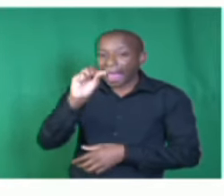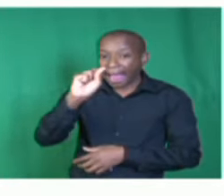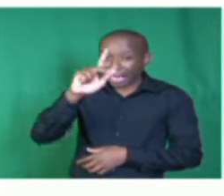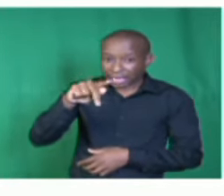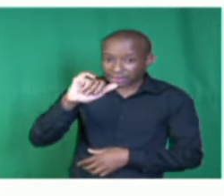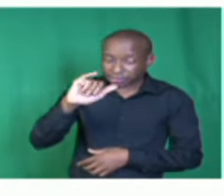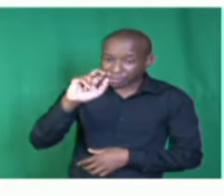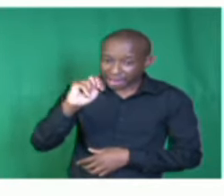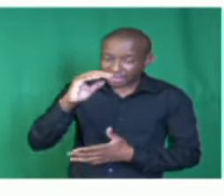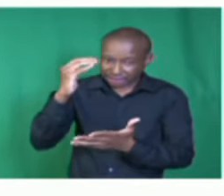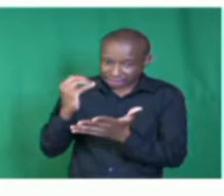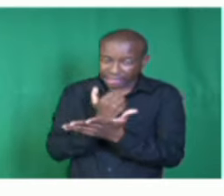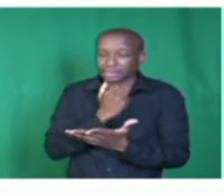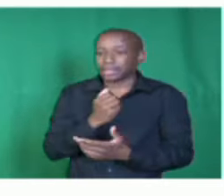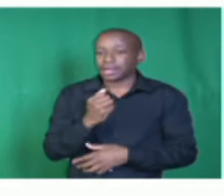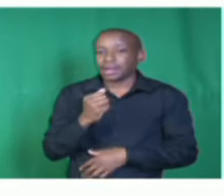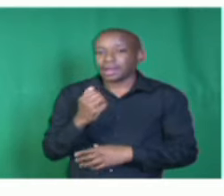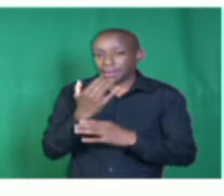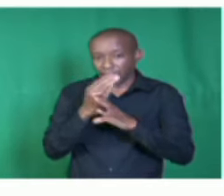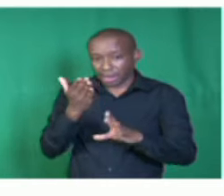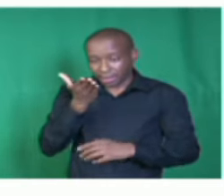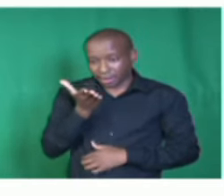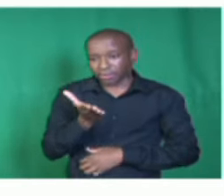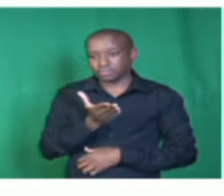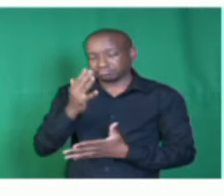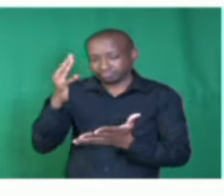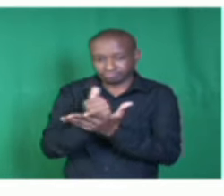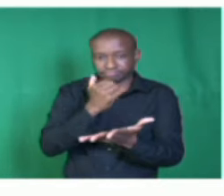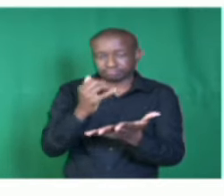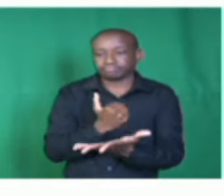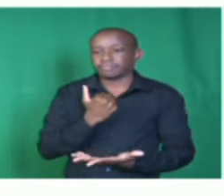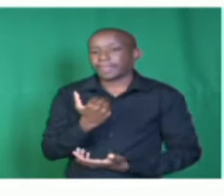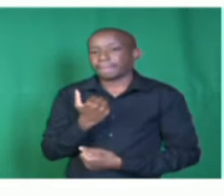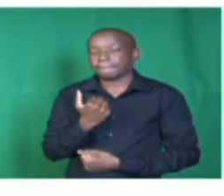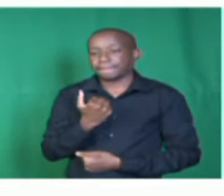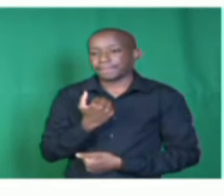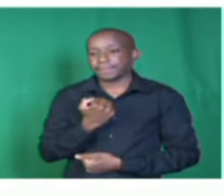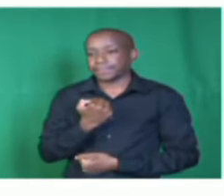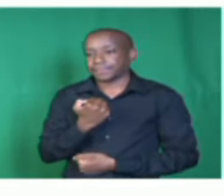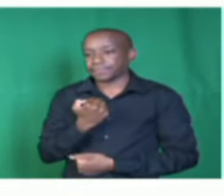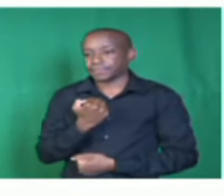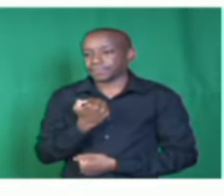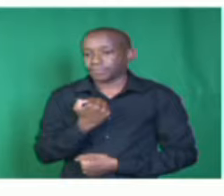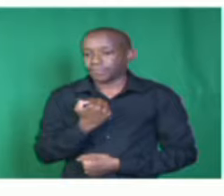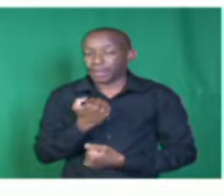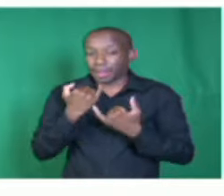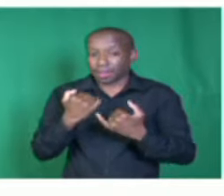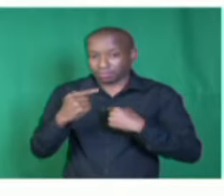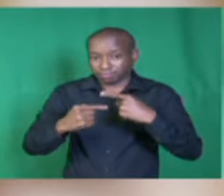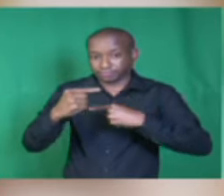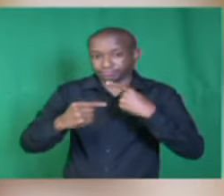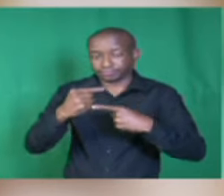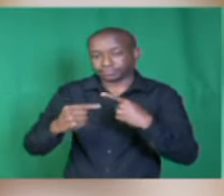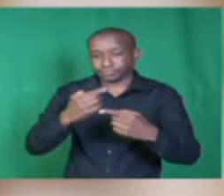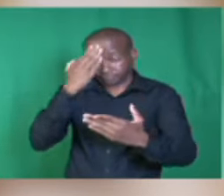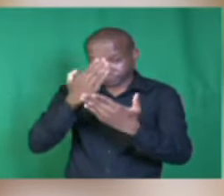Rio de Oro and Spanish Morocco. Okay. Let's go.